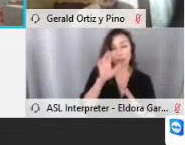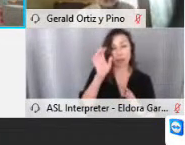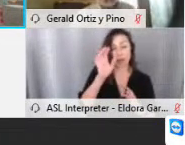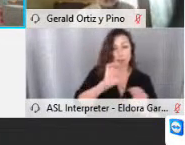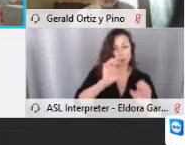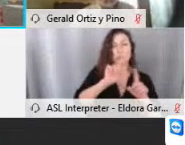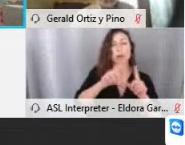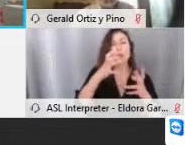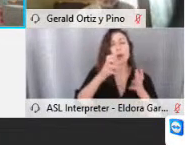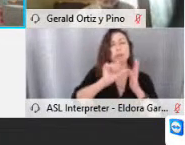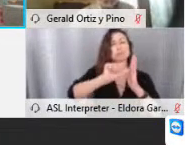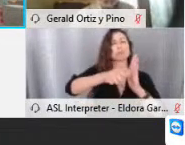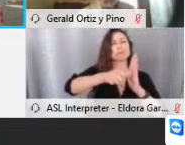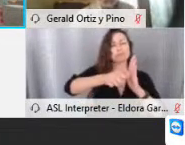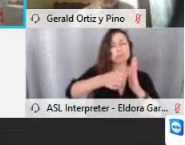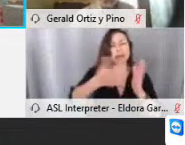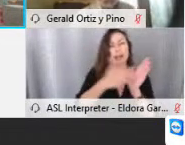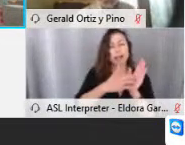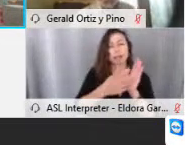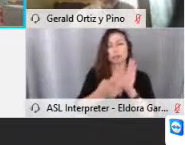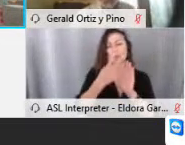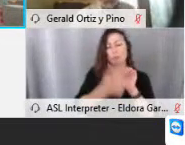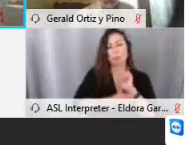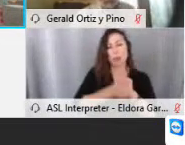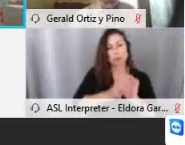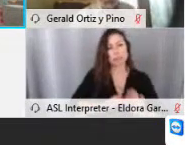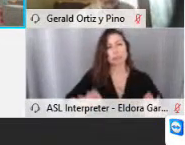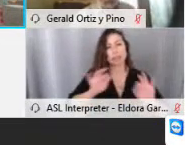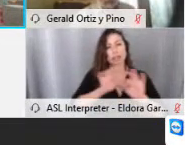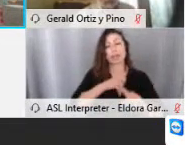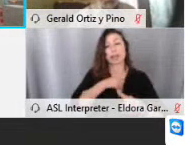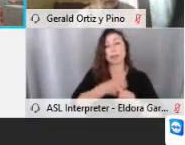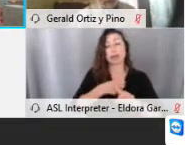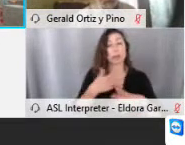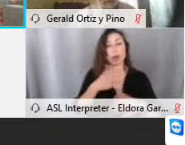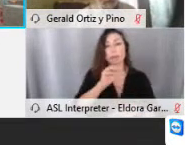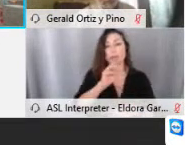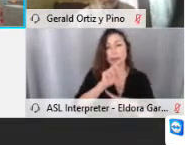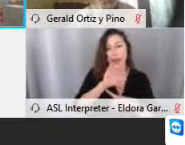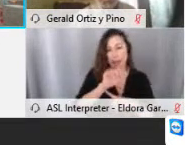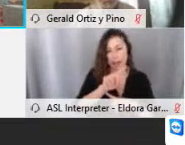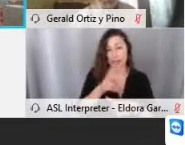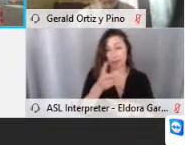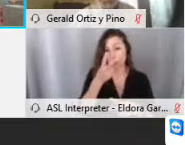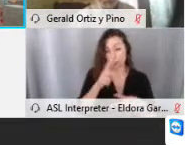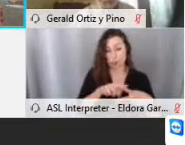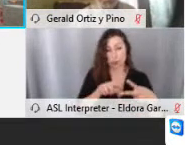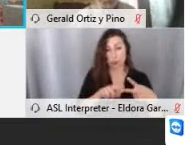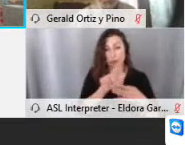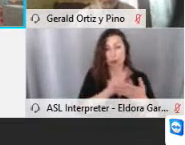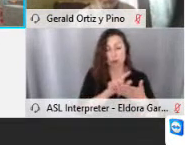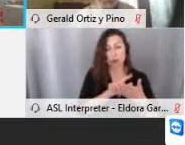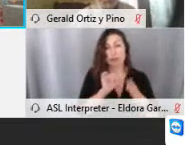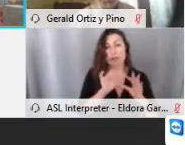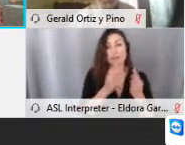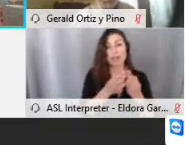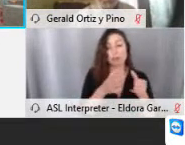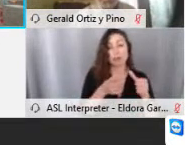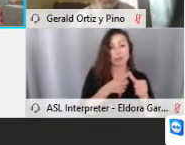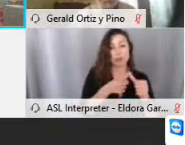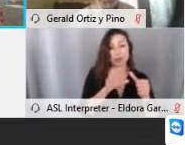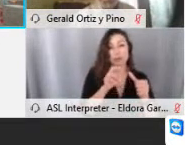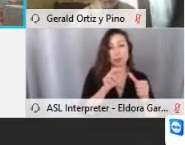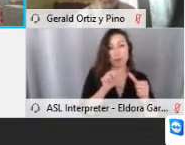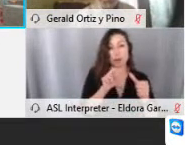wanted to highlight for you, again, the most significant impact on Medicaid. And those two pieces of legislation are the Families First